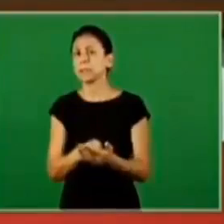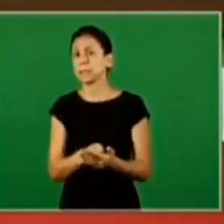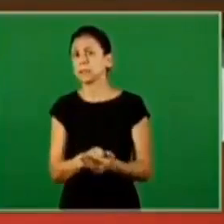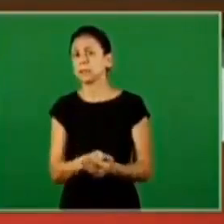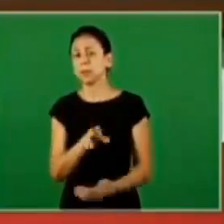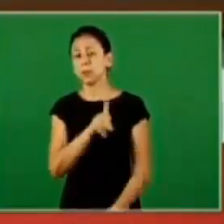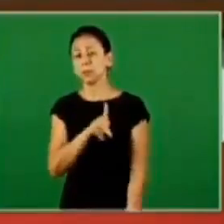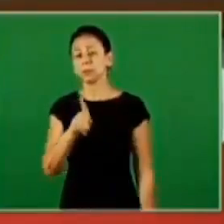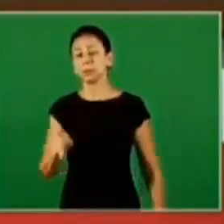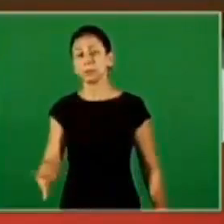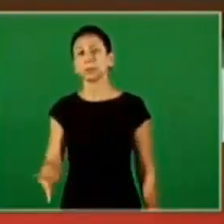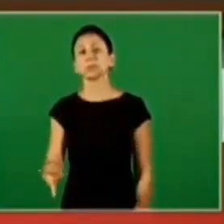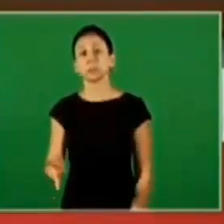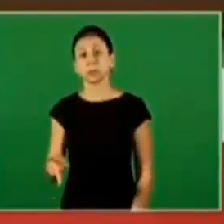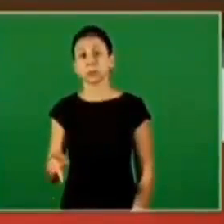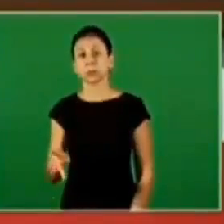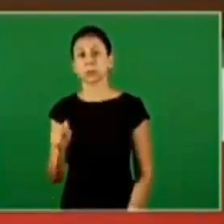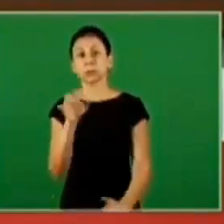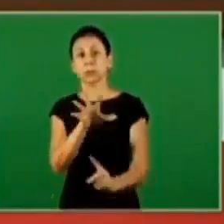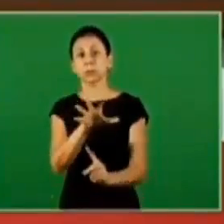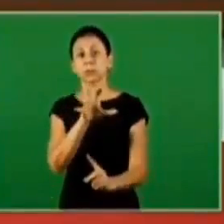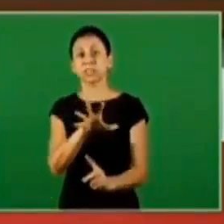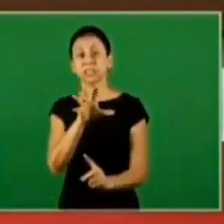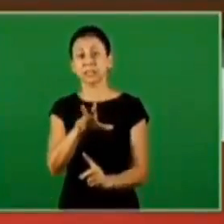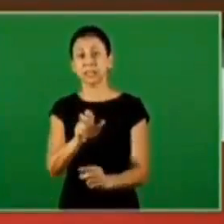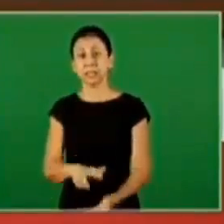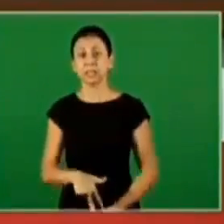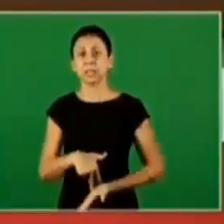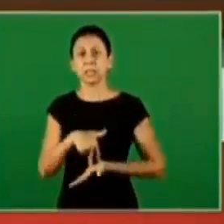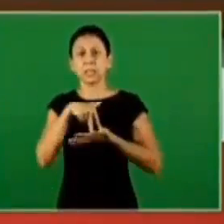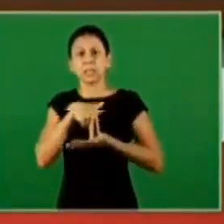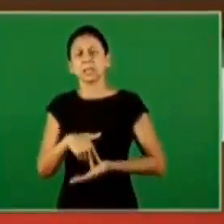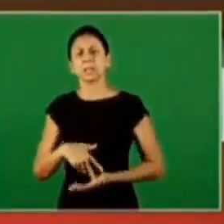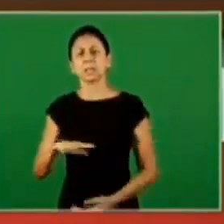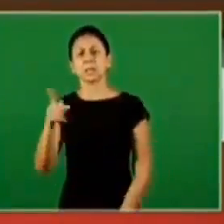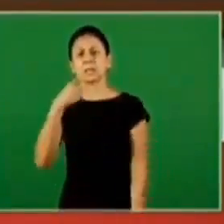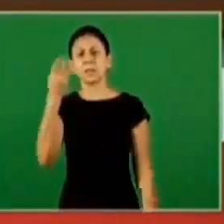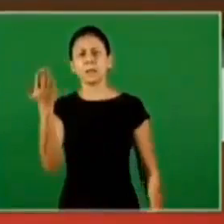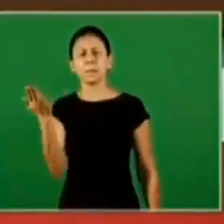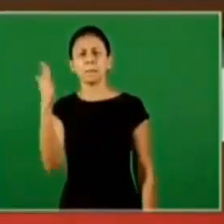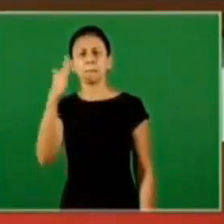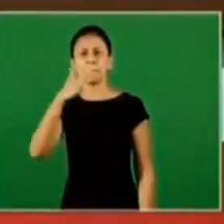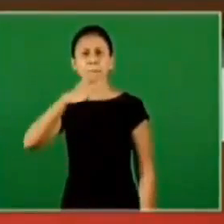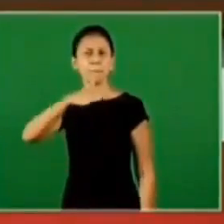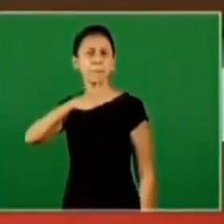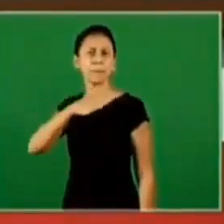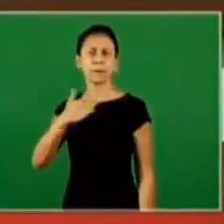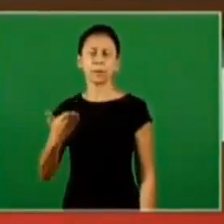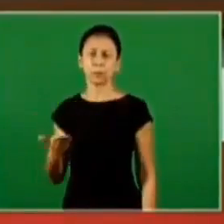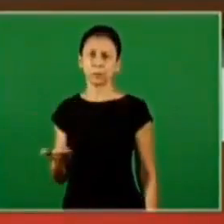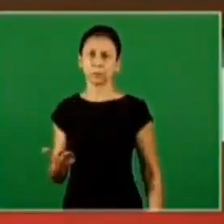that a teacher from there will rise up and